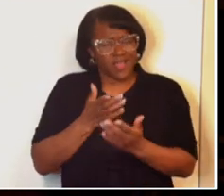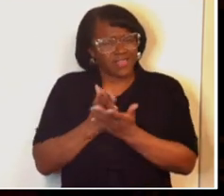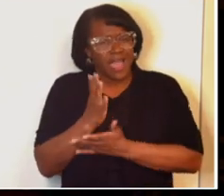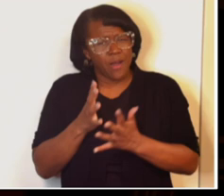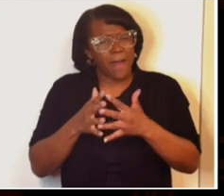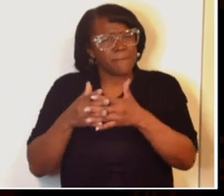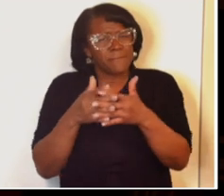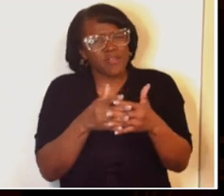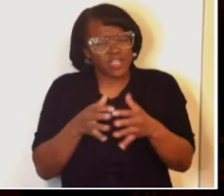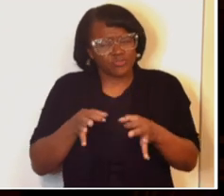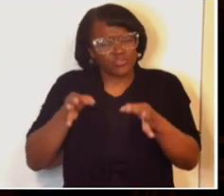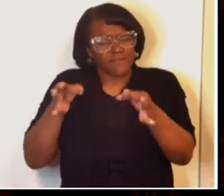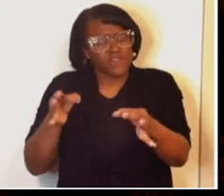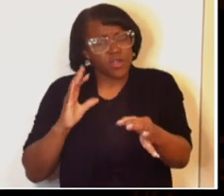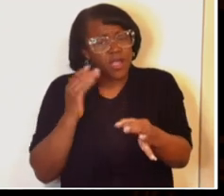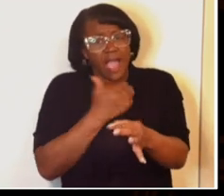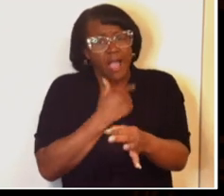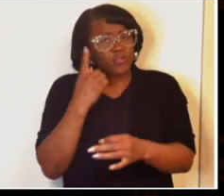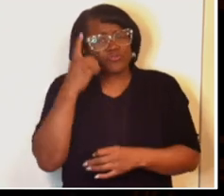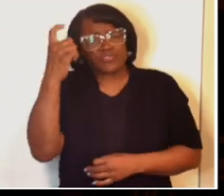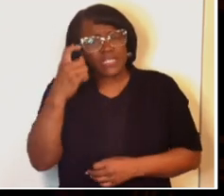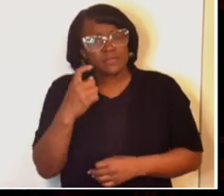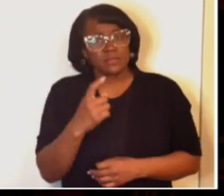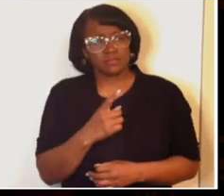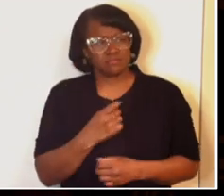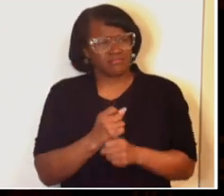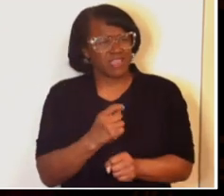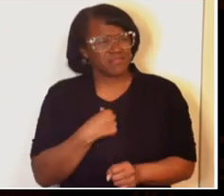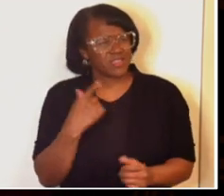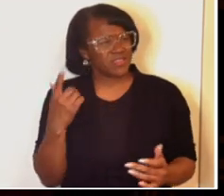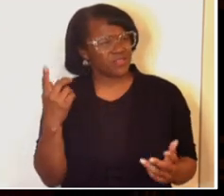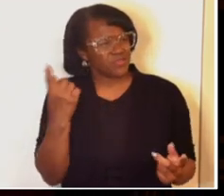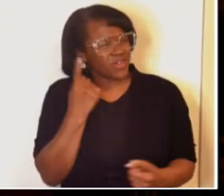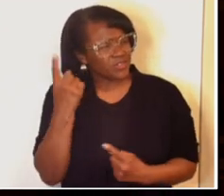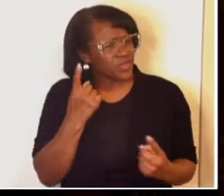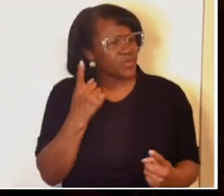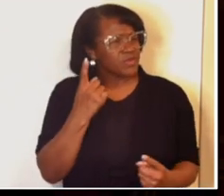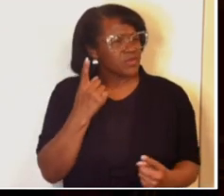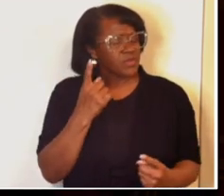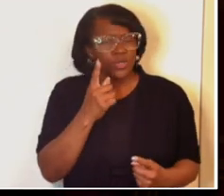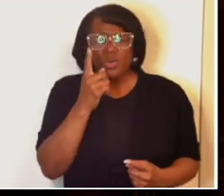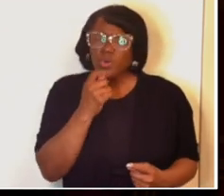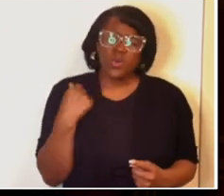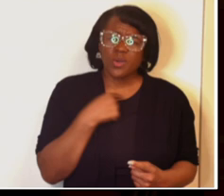our dreams, it would really make me wonder, who are we dreaming for anyway?